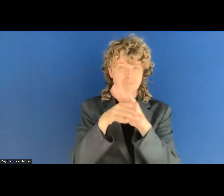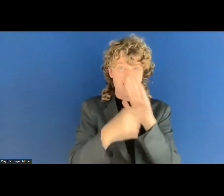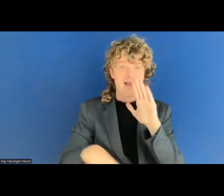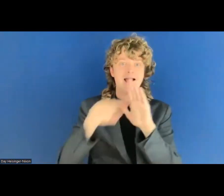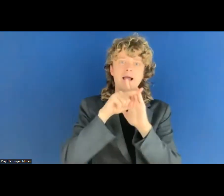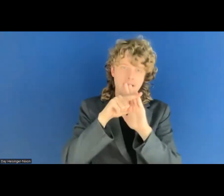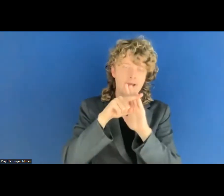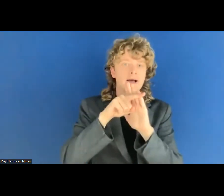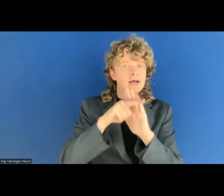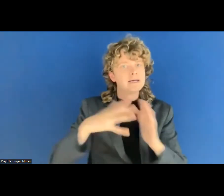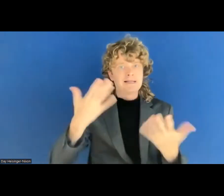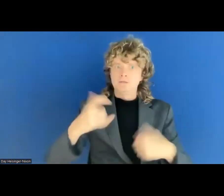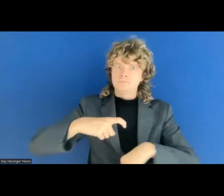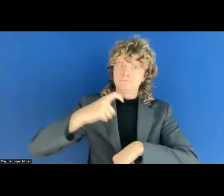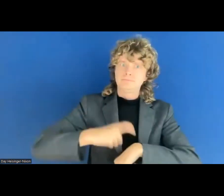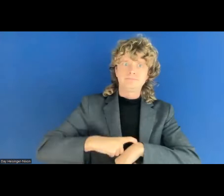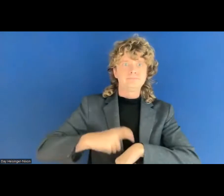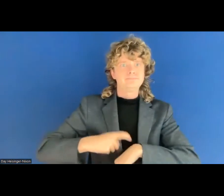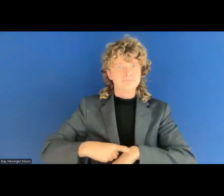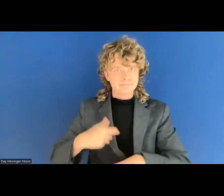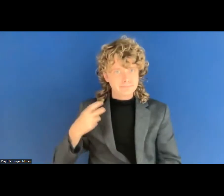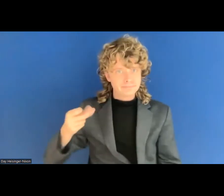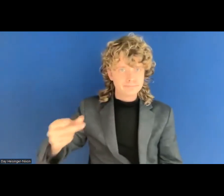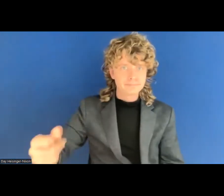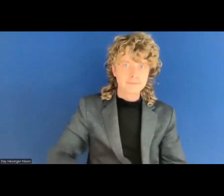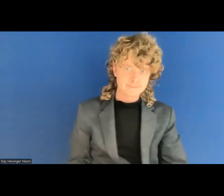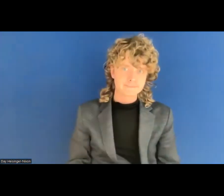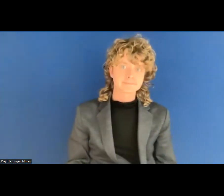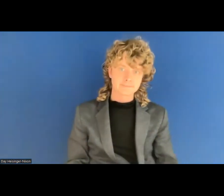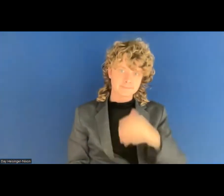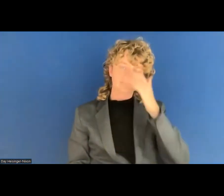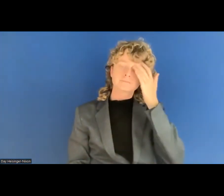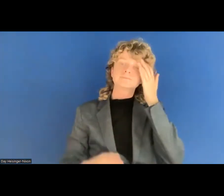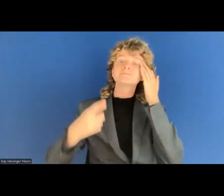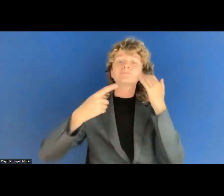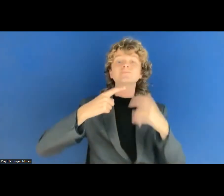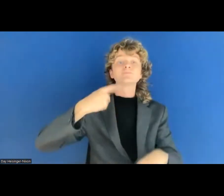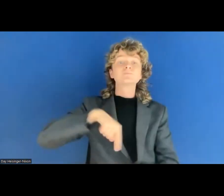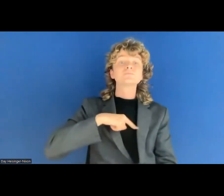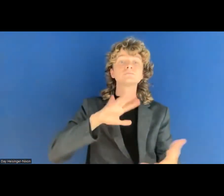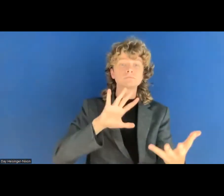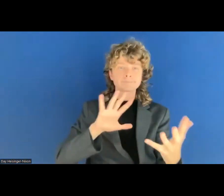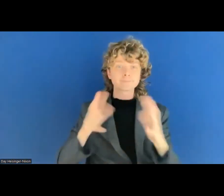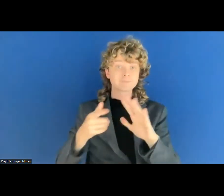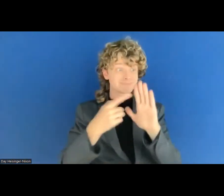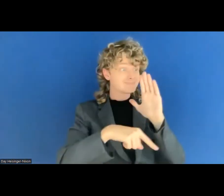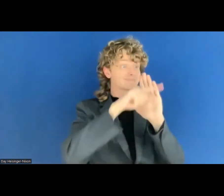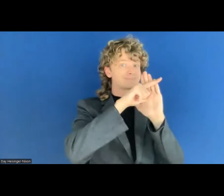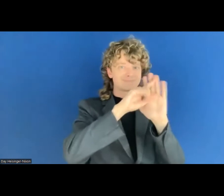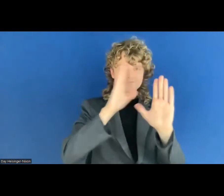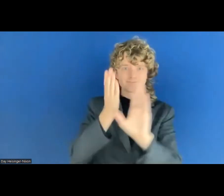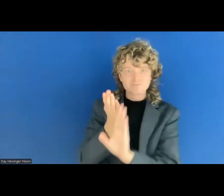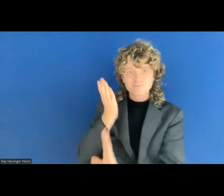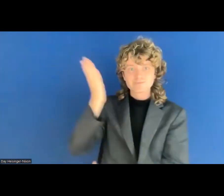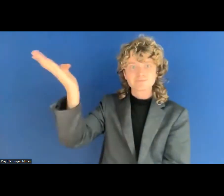same time as member states transpose the Accessibility Act to national legislation, the required standardization work hasn't